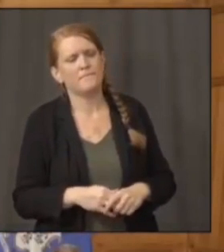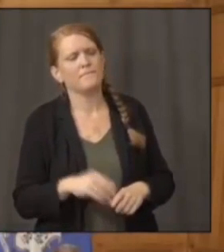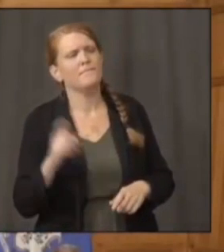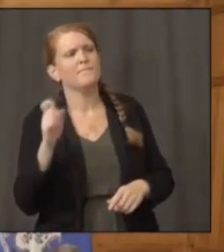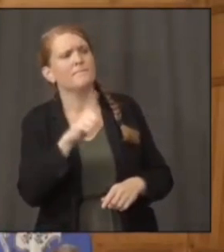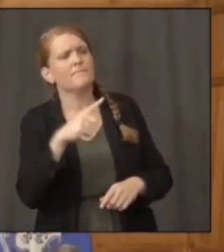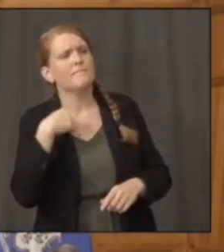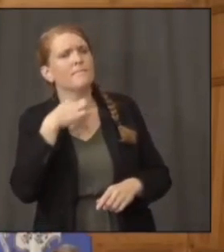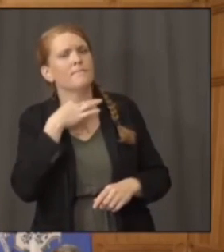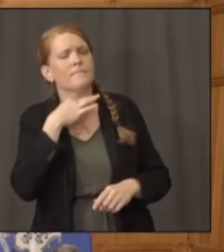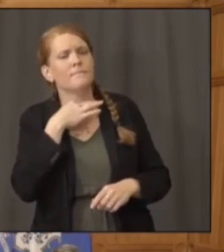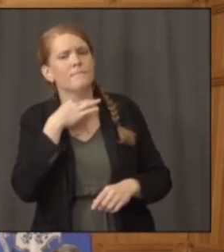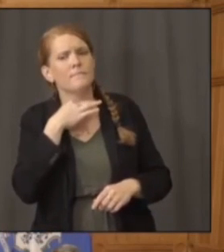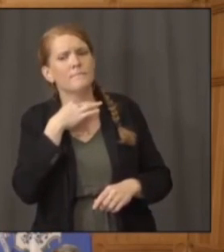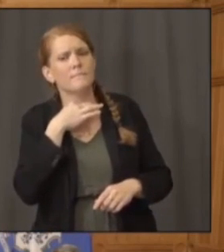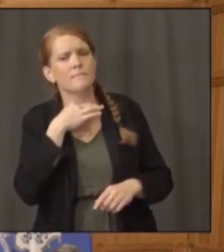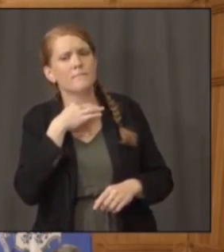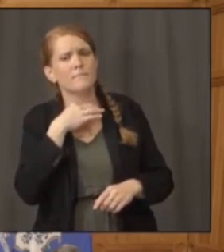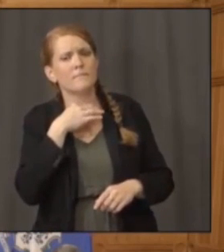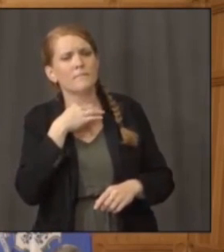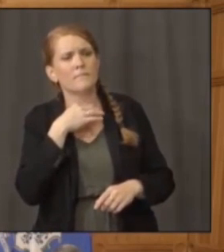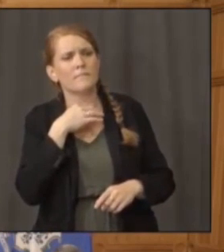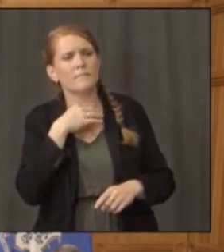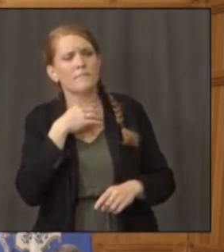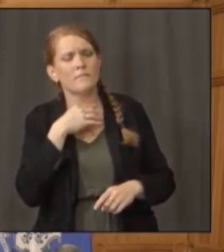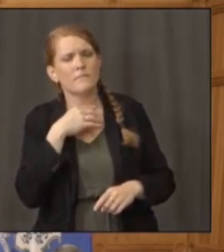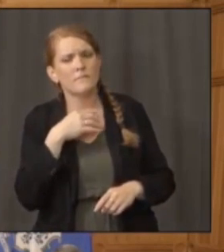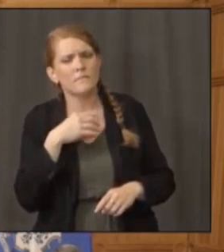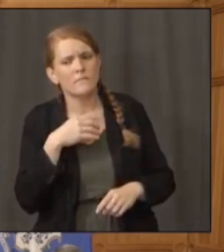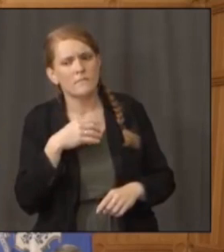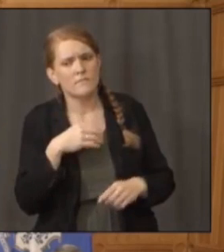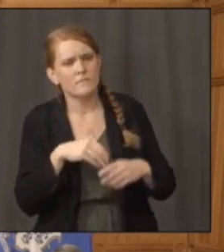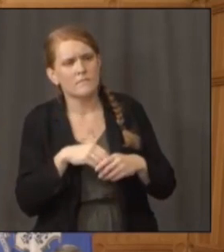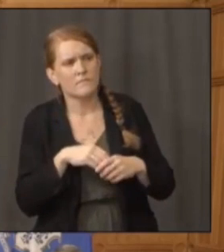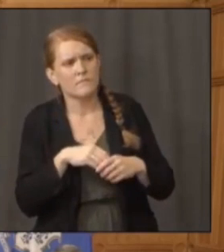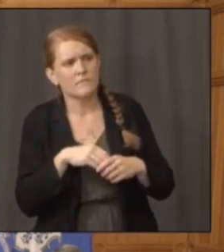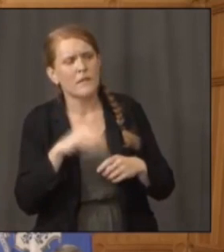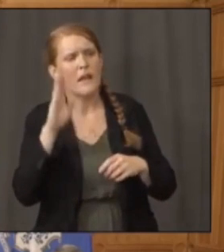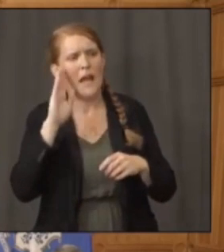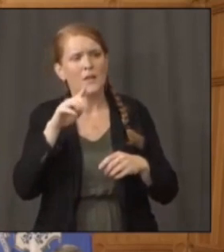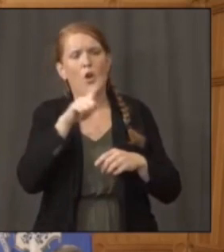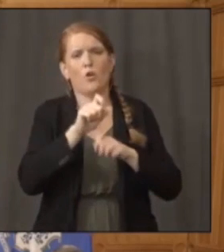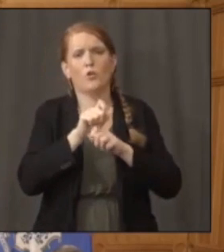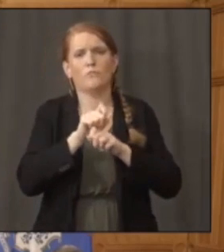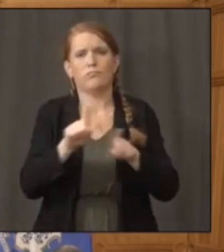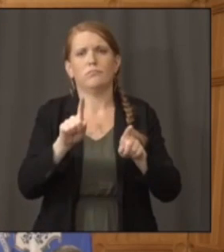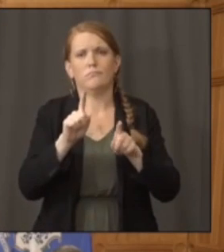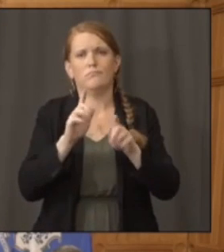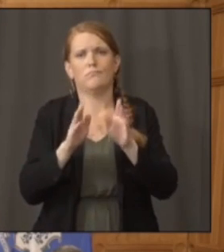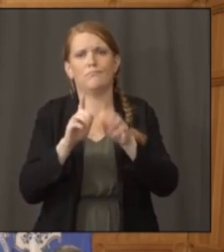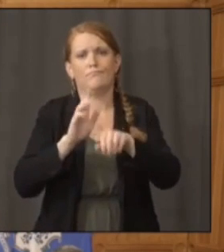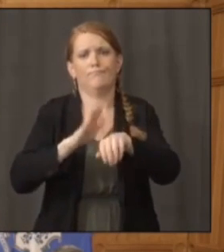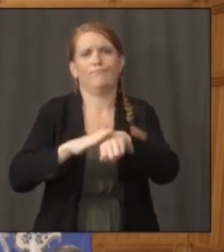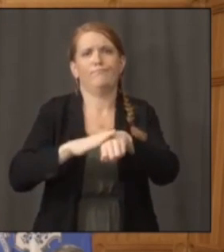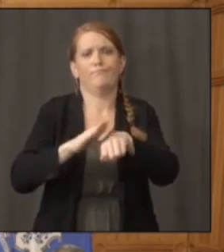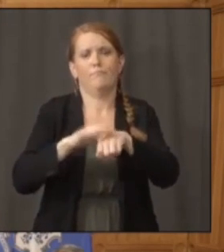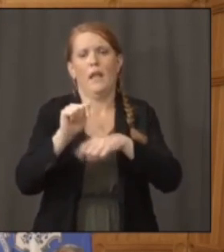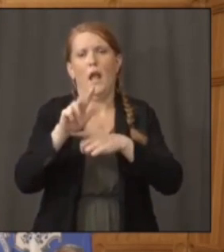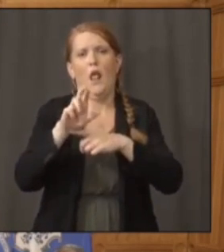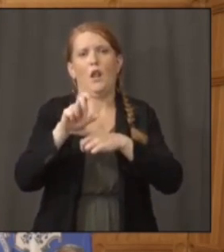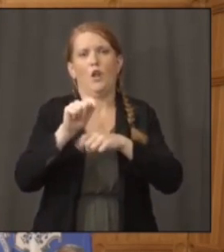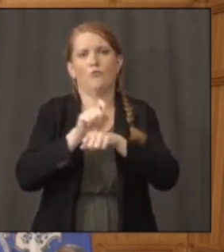issuing an alert similar to the one that was issued for Danbury or Norwich?